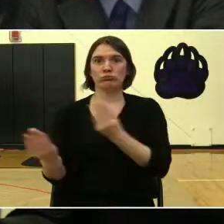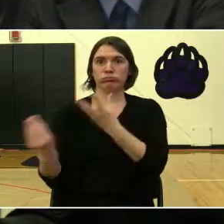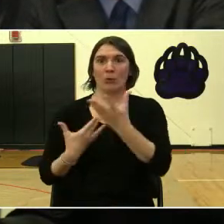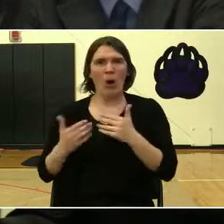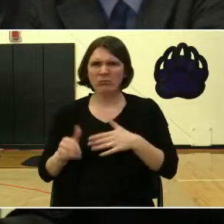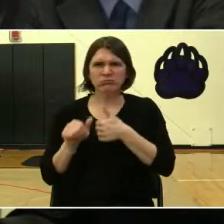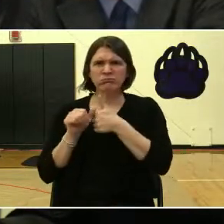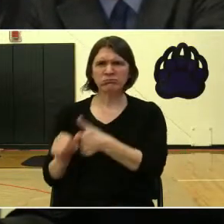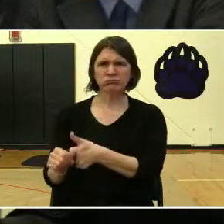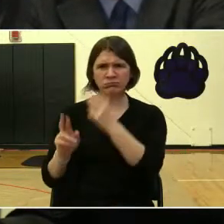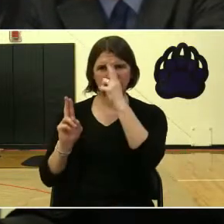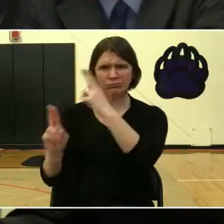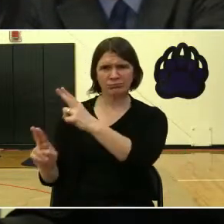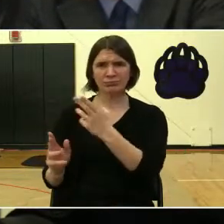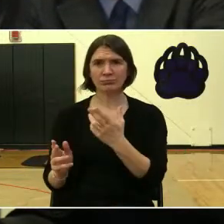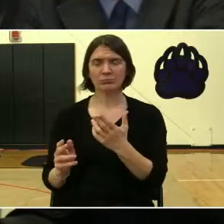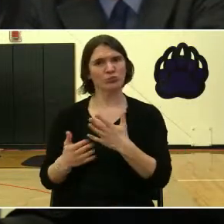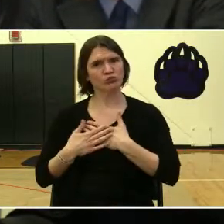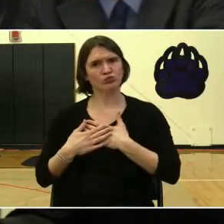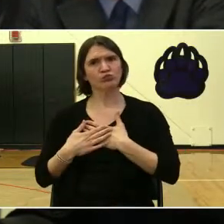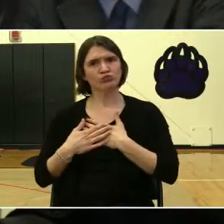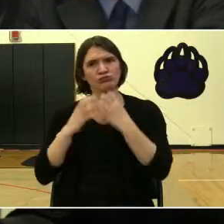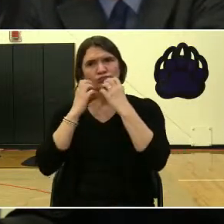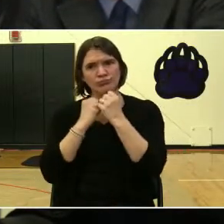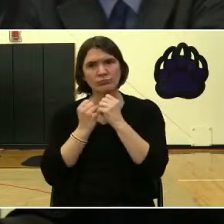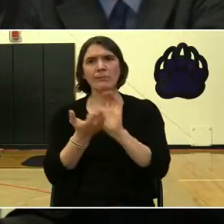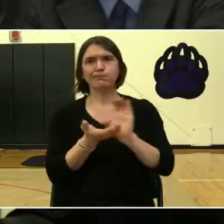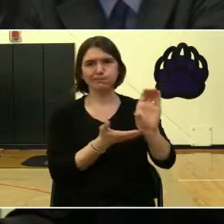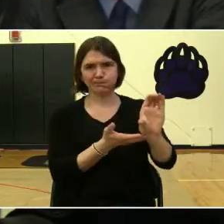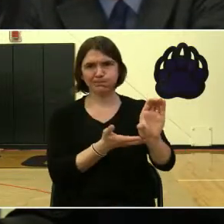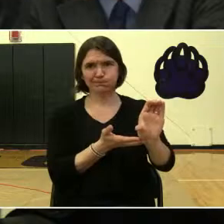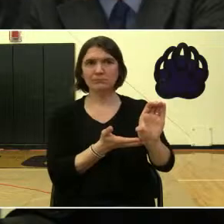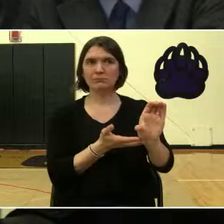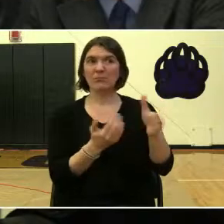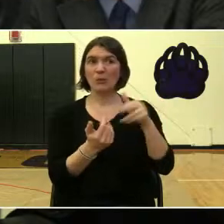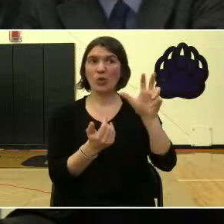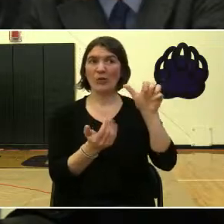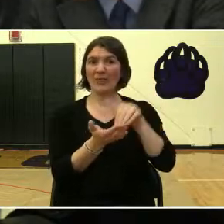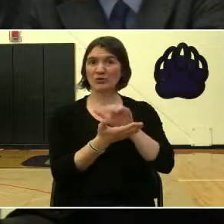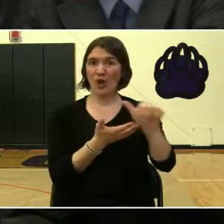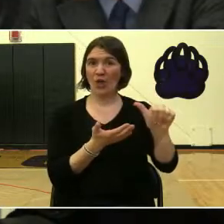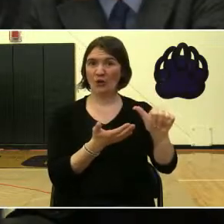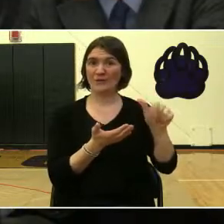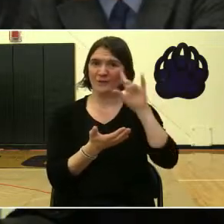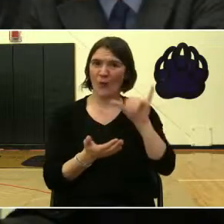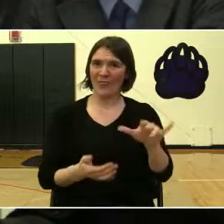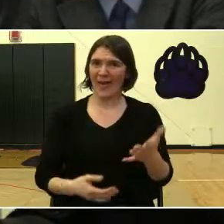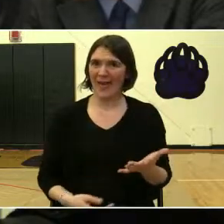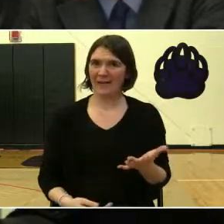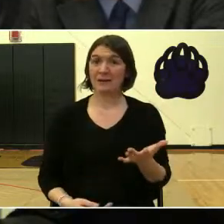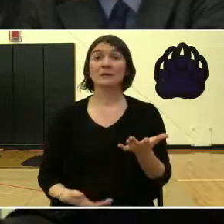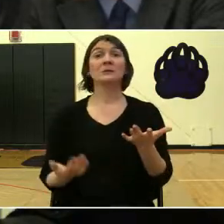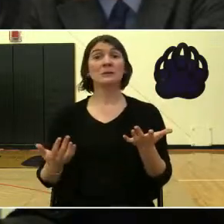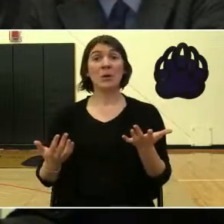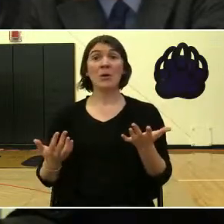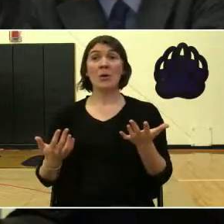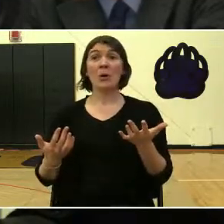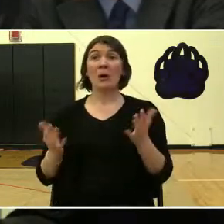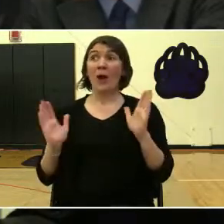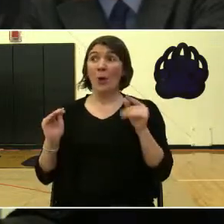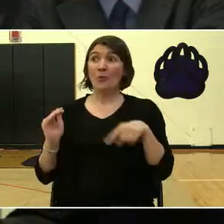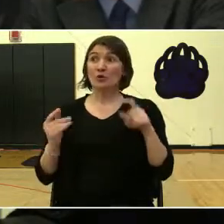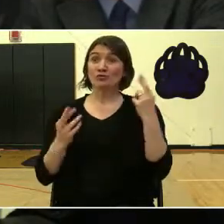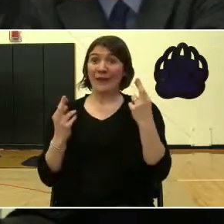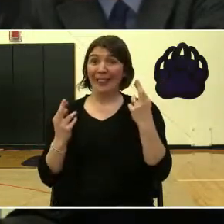and uh we took that to heart and so we allocated a large chunk of arpa towards that and so I just think I'd hope